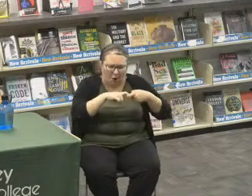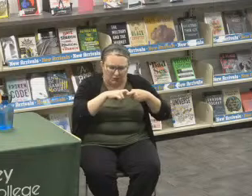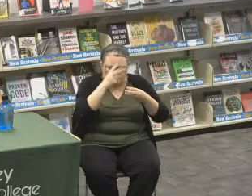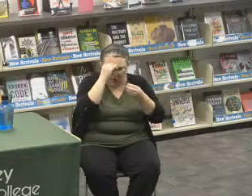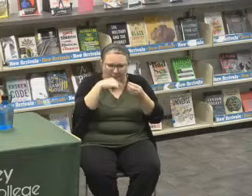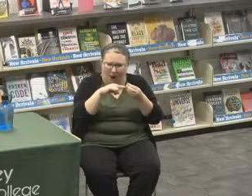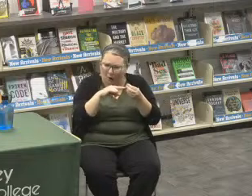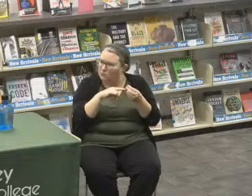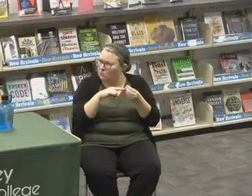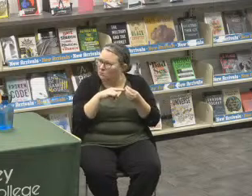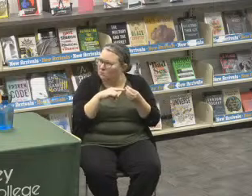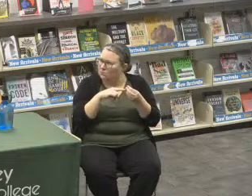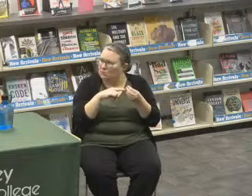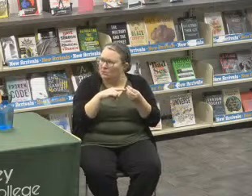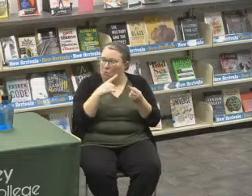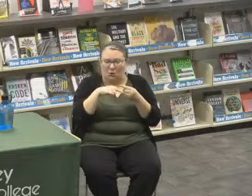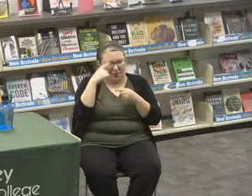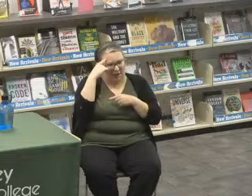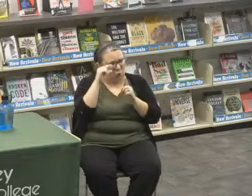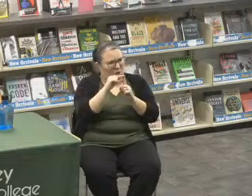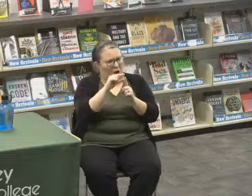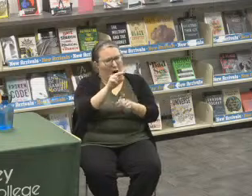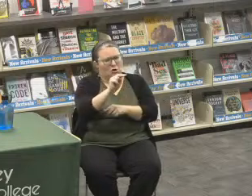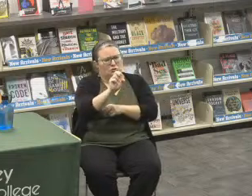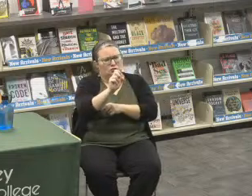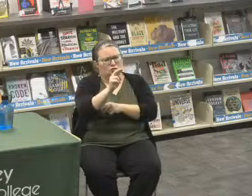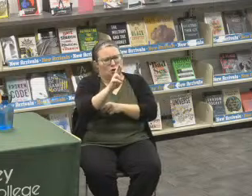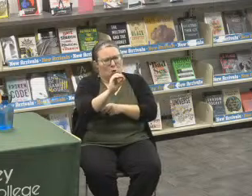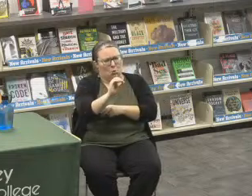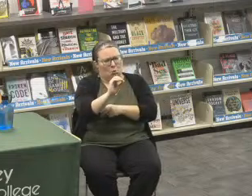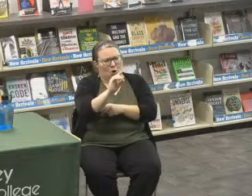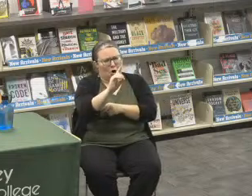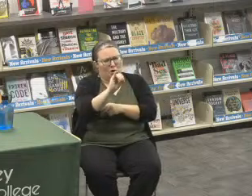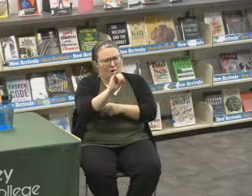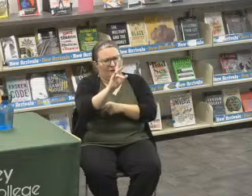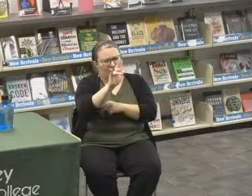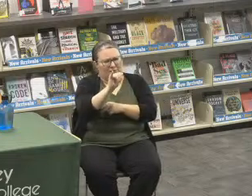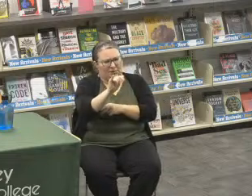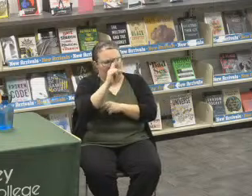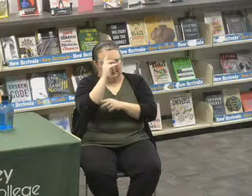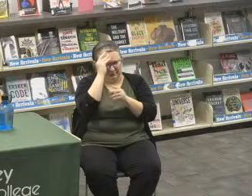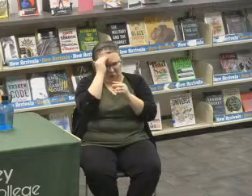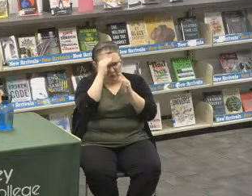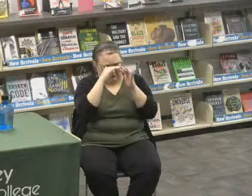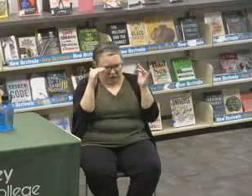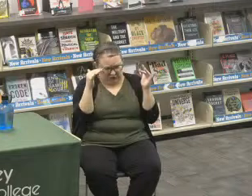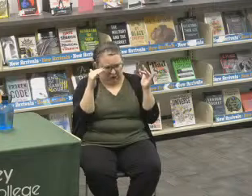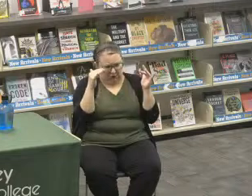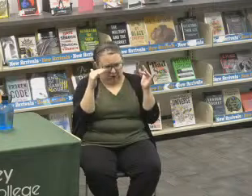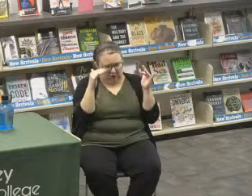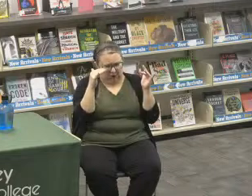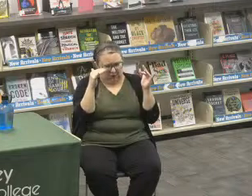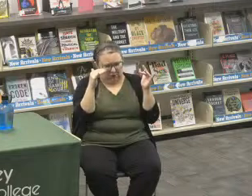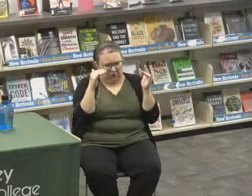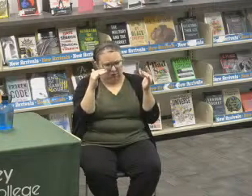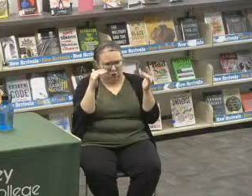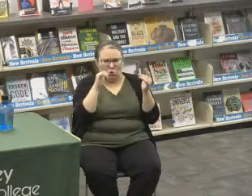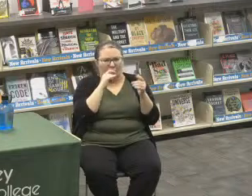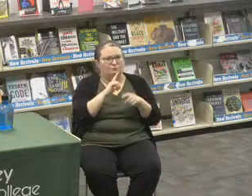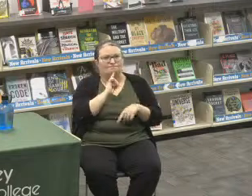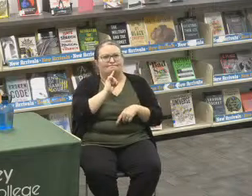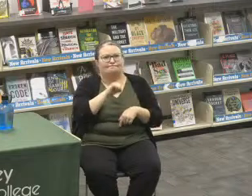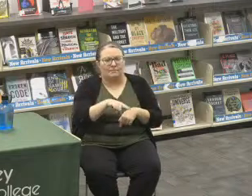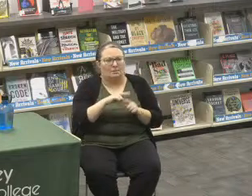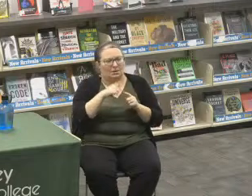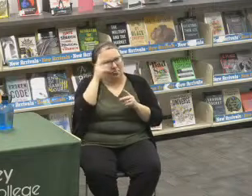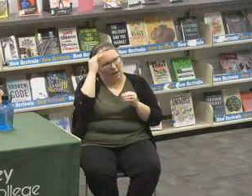what do you think of when you think of the term neurodiversity? You don't have to say anything out loud, just think about it in your head for a moment.